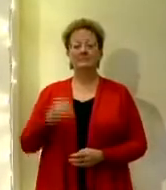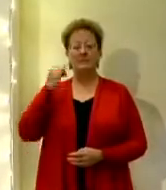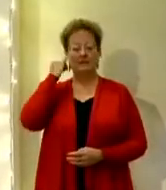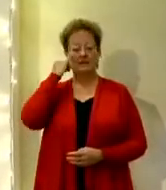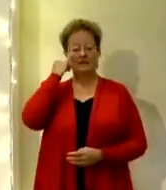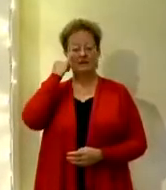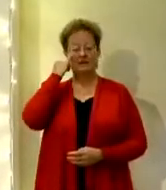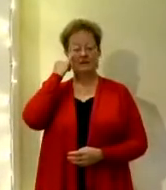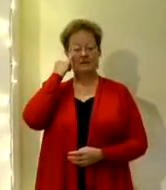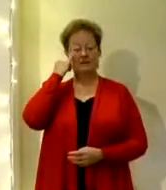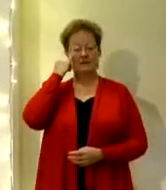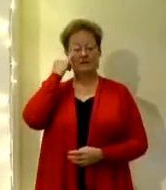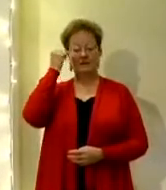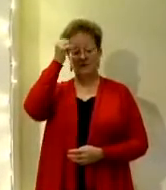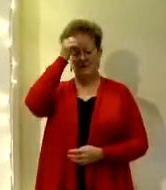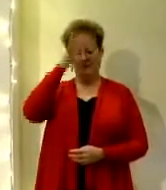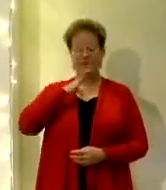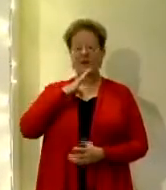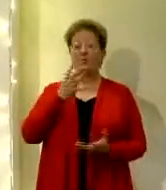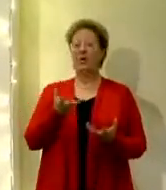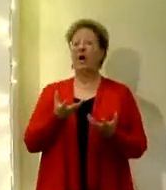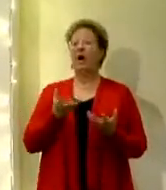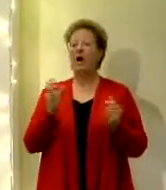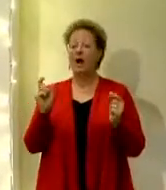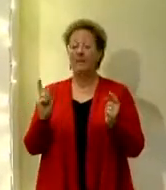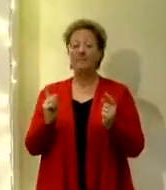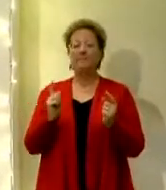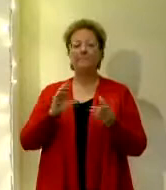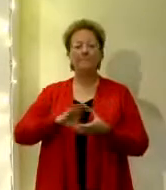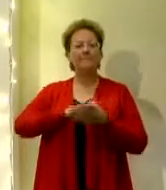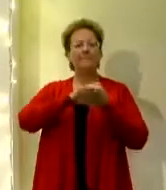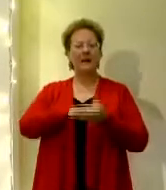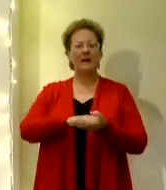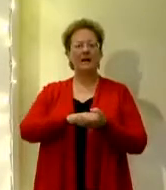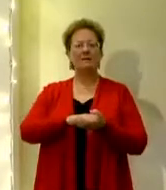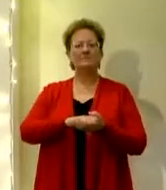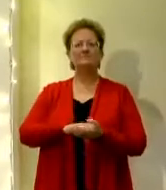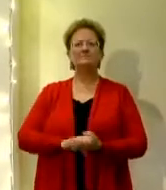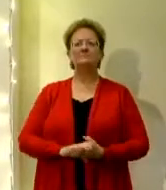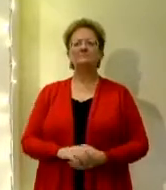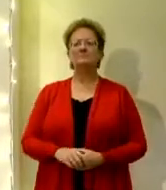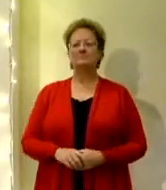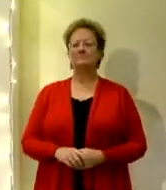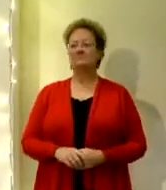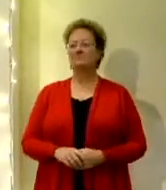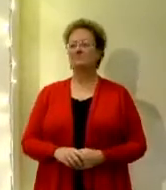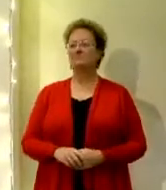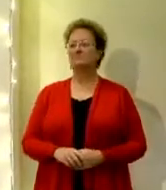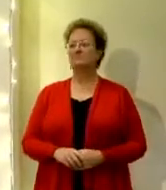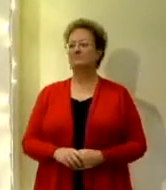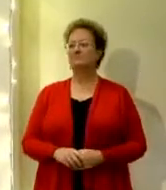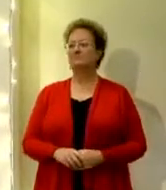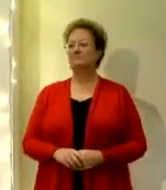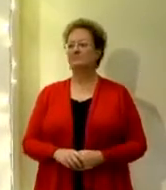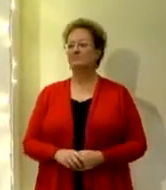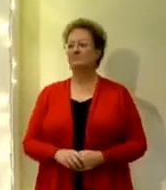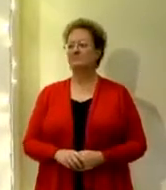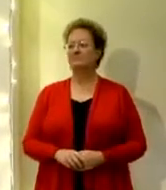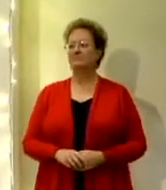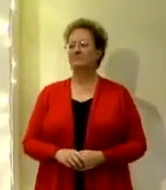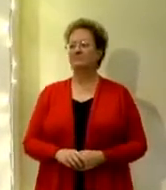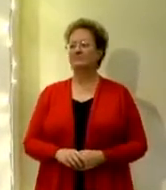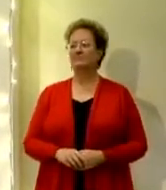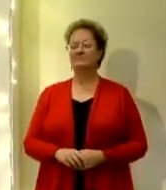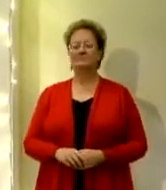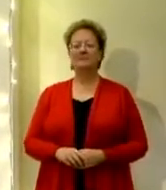were a young man and you wanted to get married, you didn't just kind of assume that that could happen. There were no small wedding